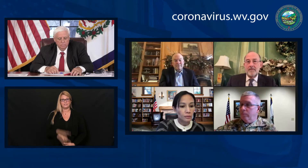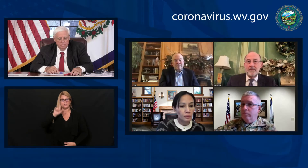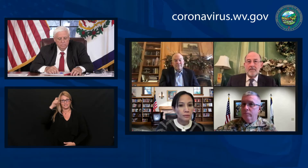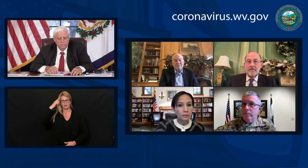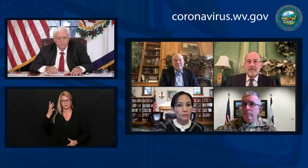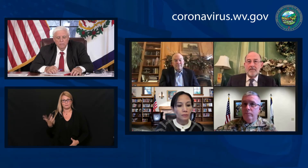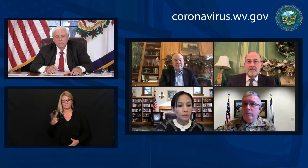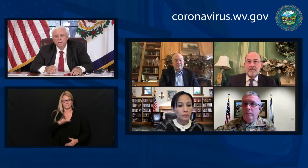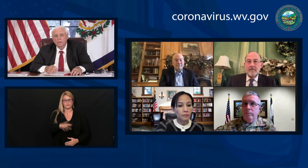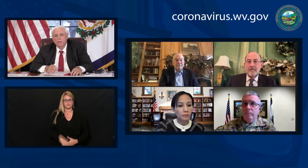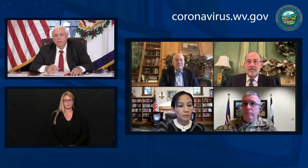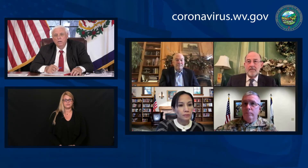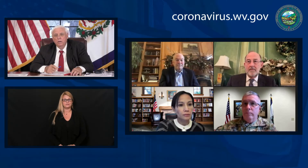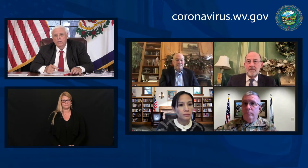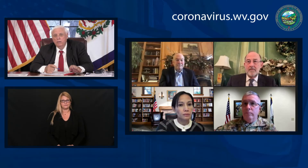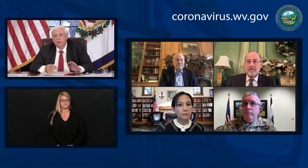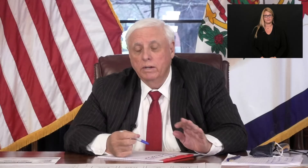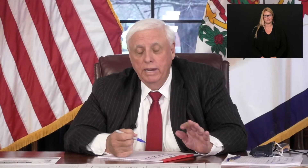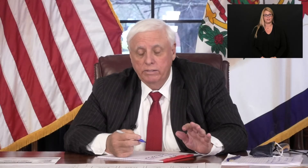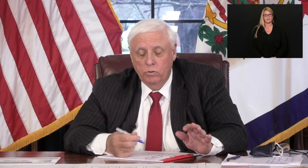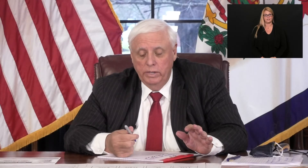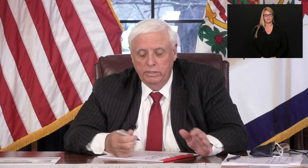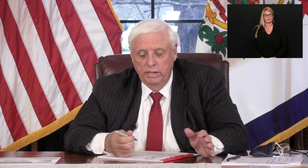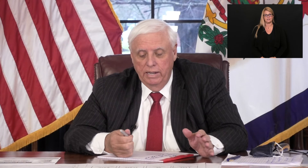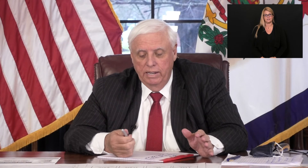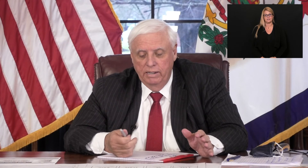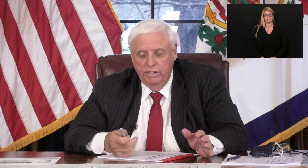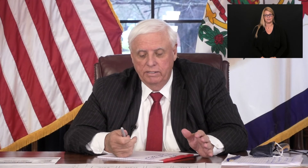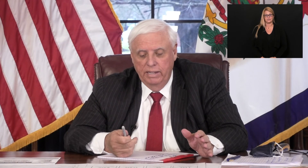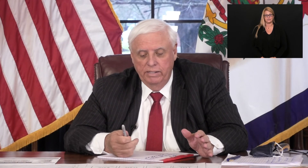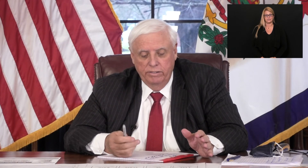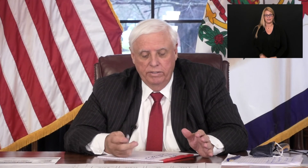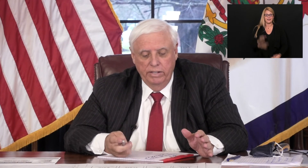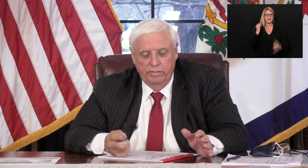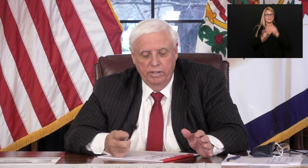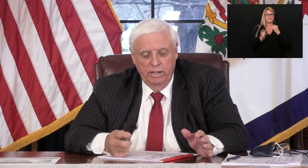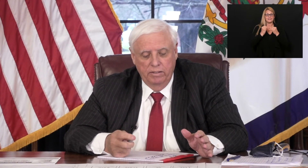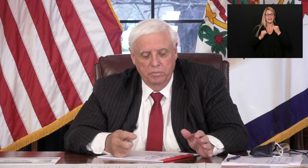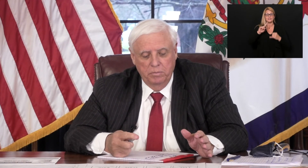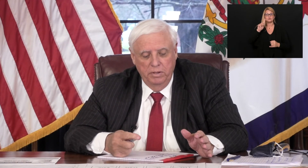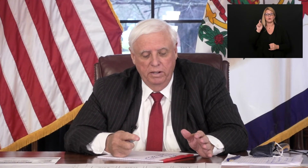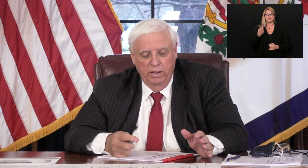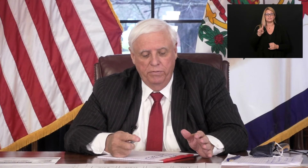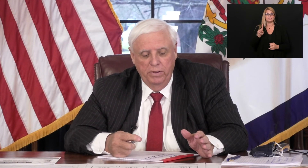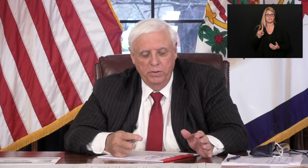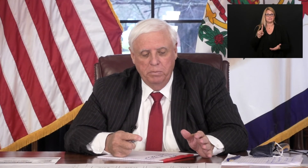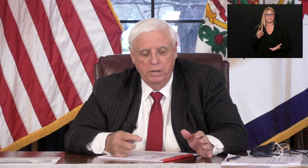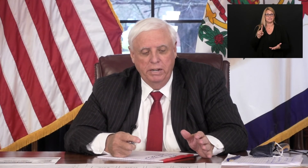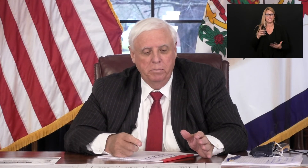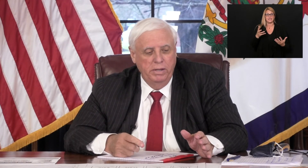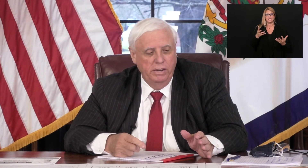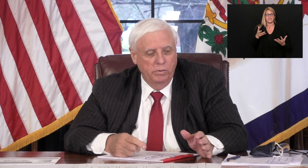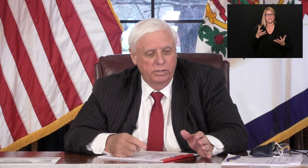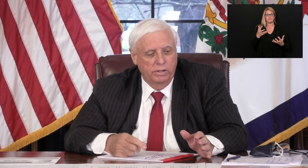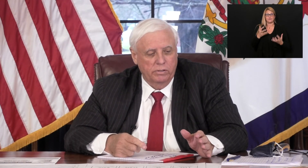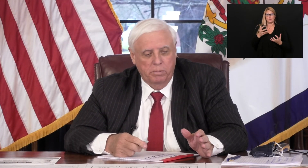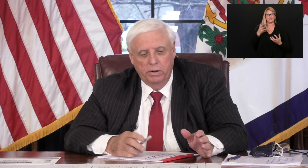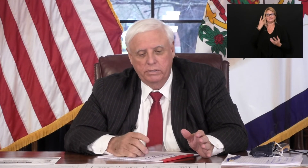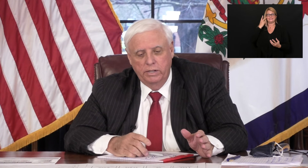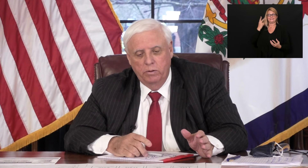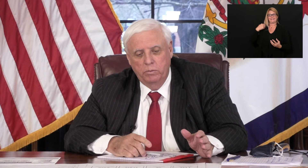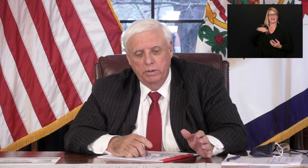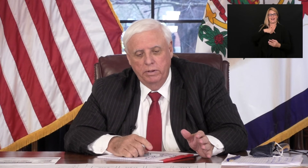back to you. Okay, on the last question, I'd like just to add just this. If you'd have been in a meeting with Dr.